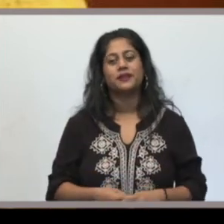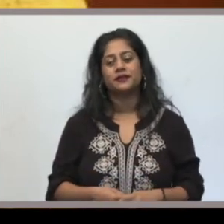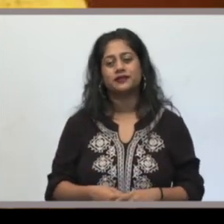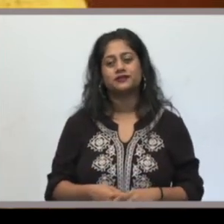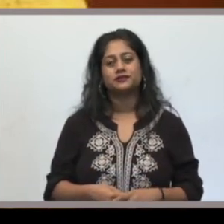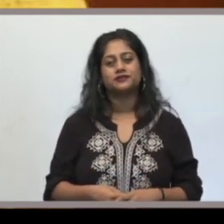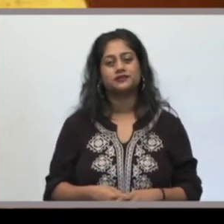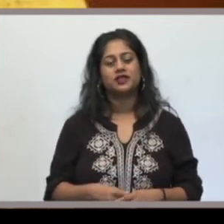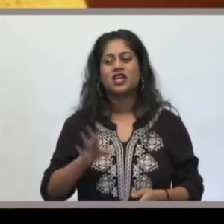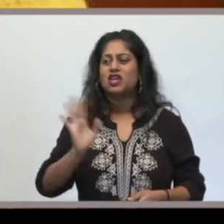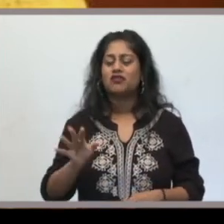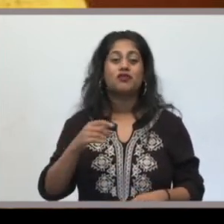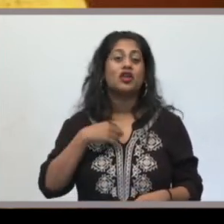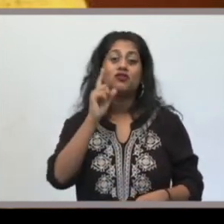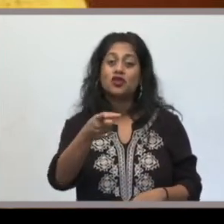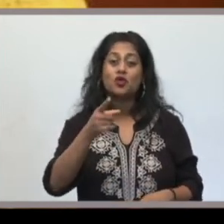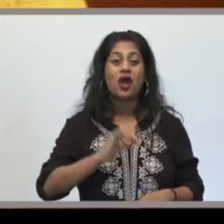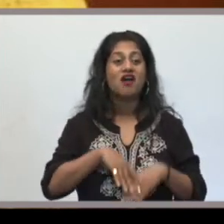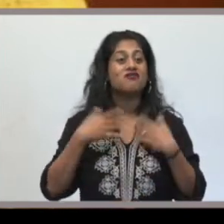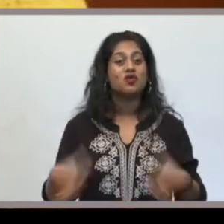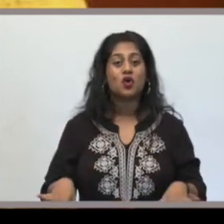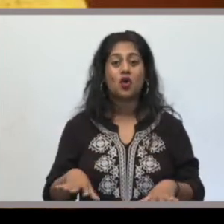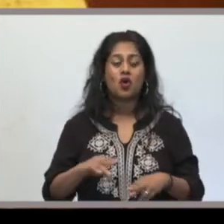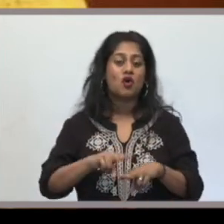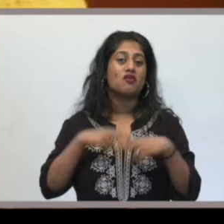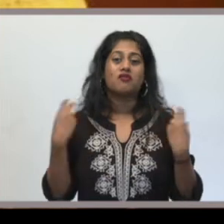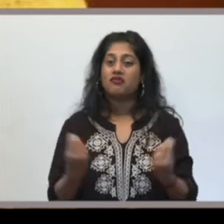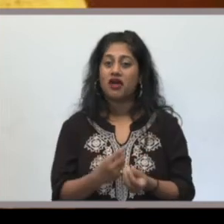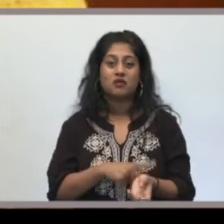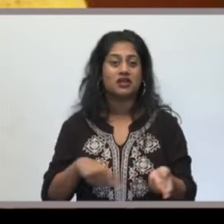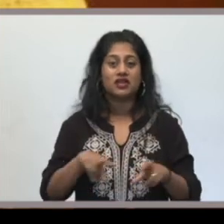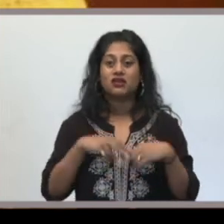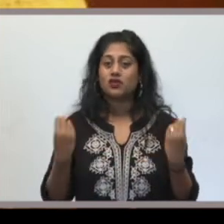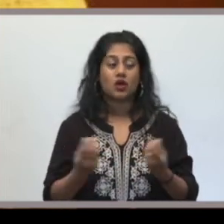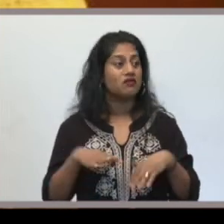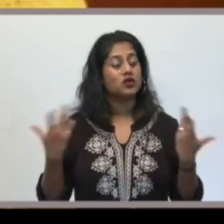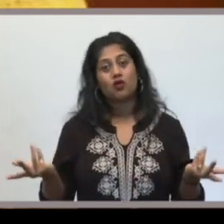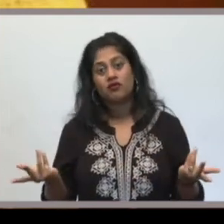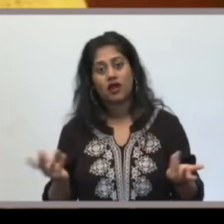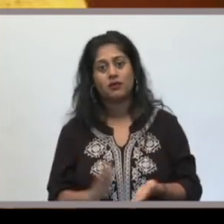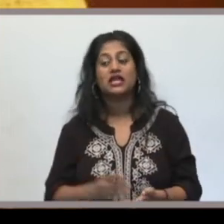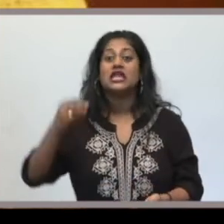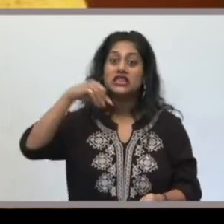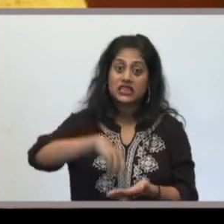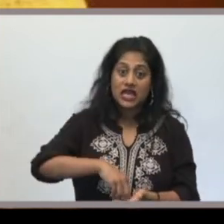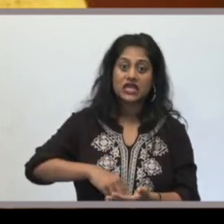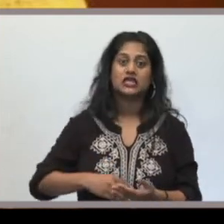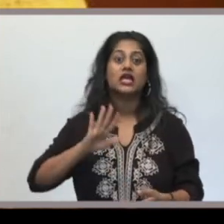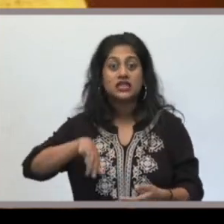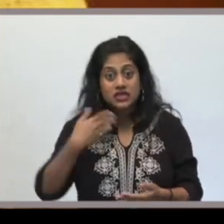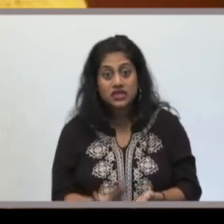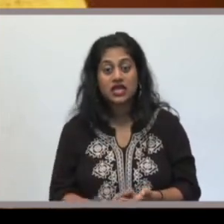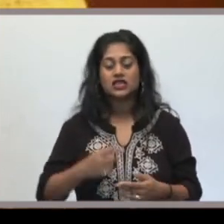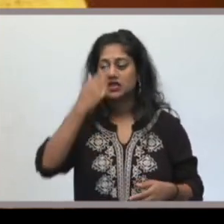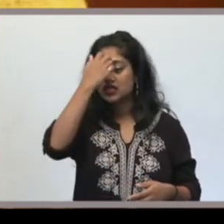we are your family. People's Church is a family. You know, that's what God meant the church to be.